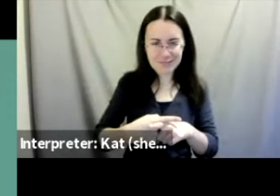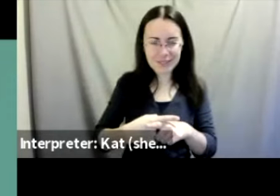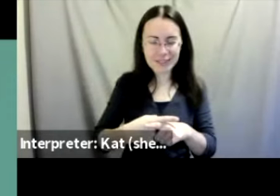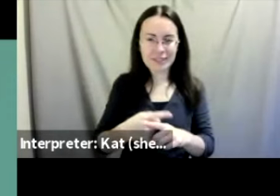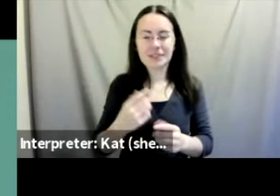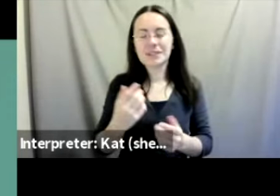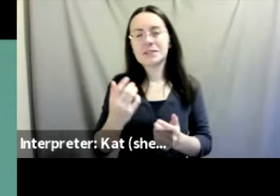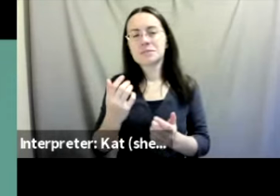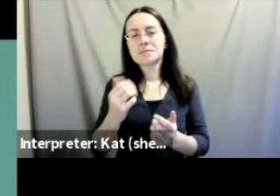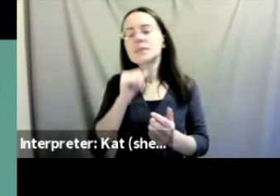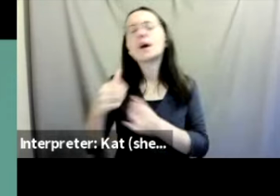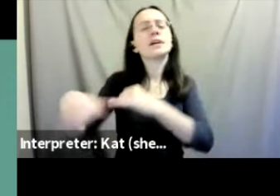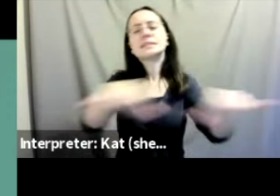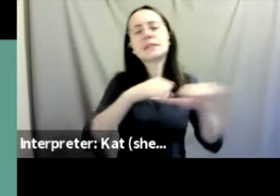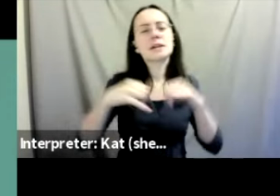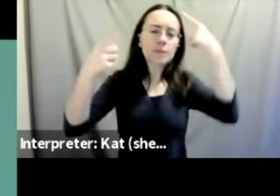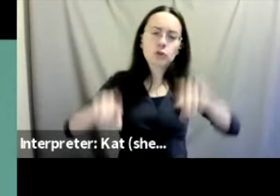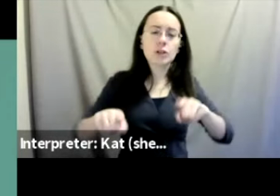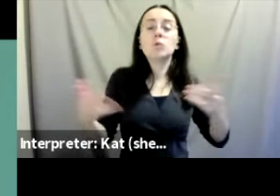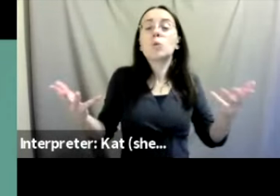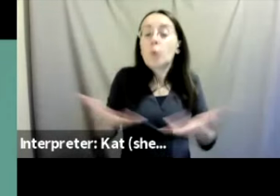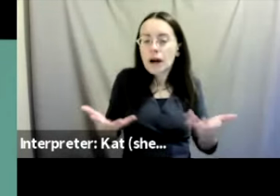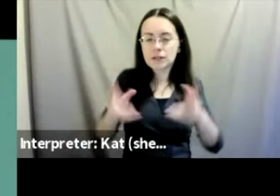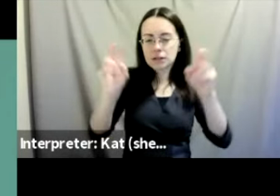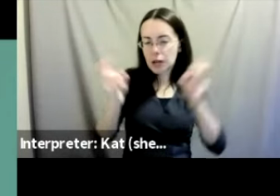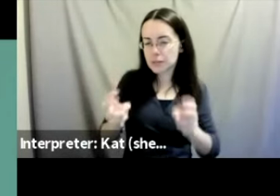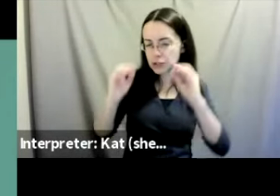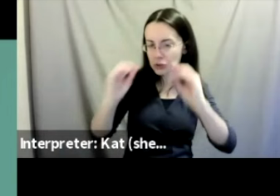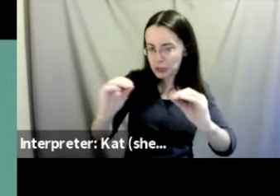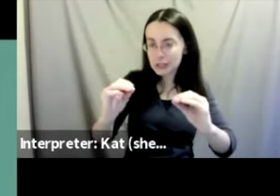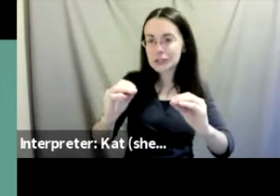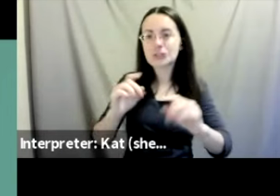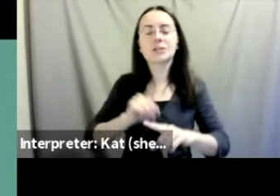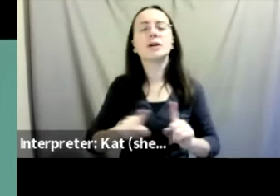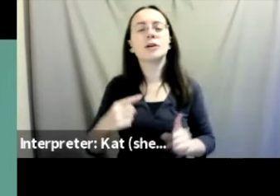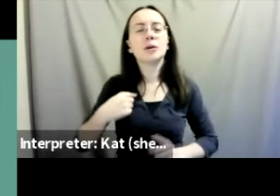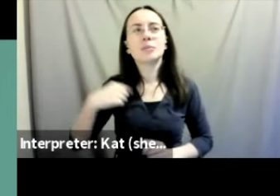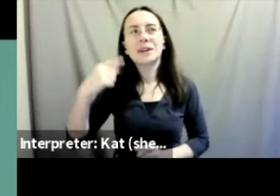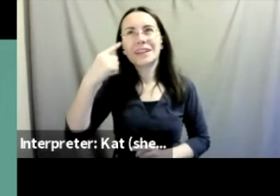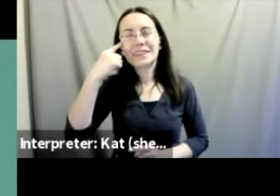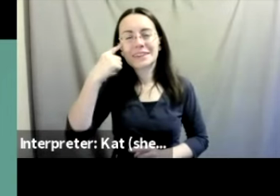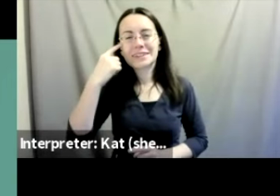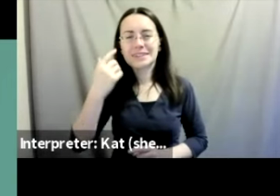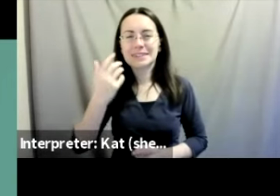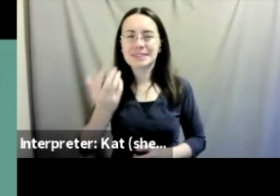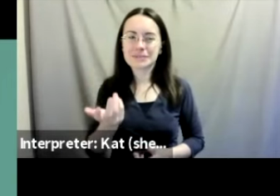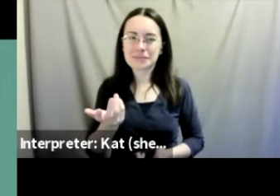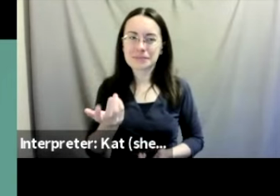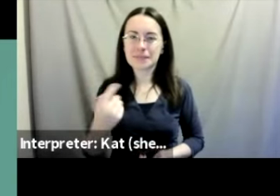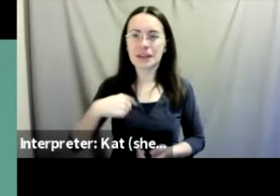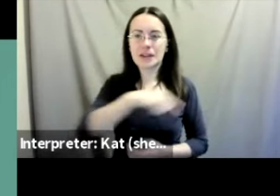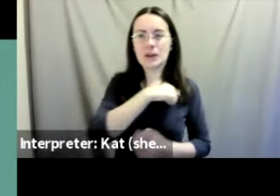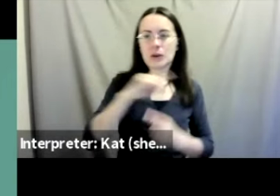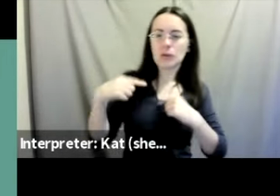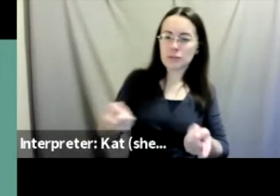taught, but I think that there are a lot of like common ground that can be found when we've been doing research and